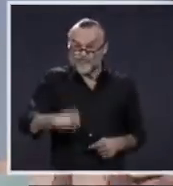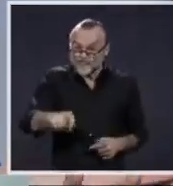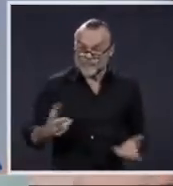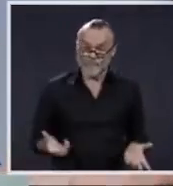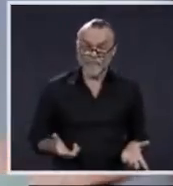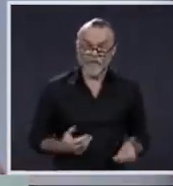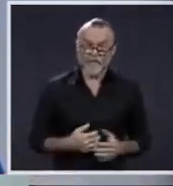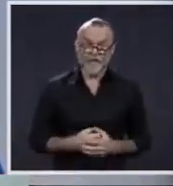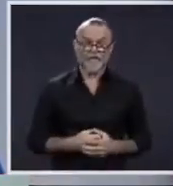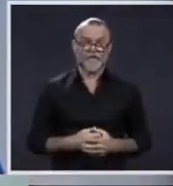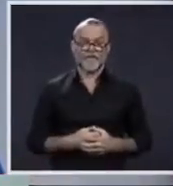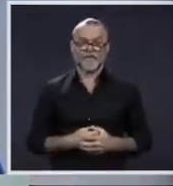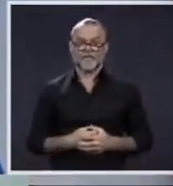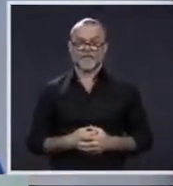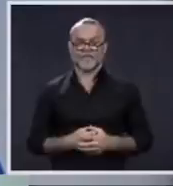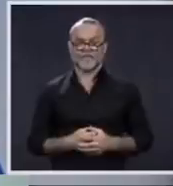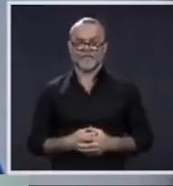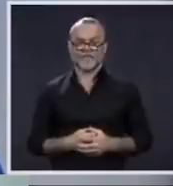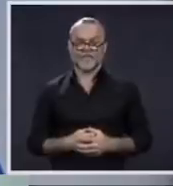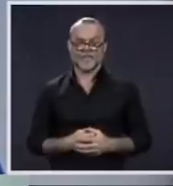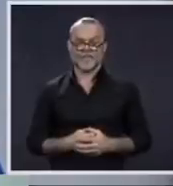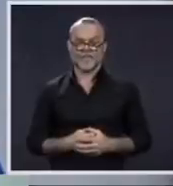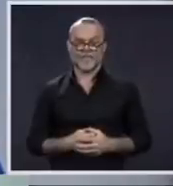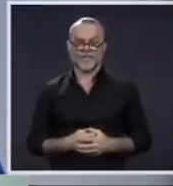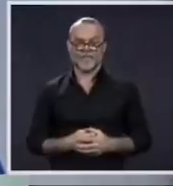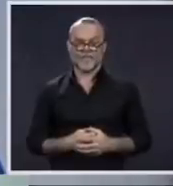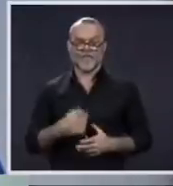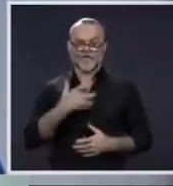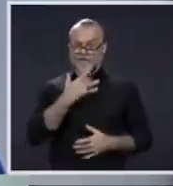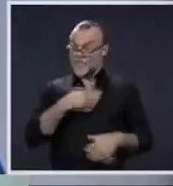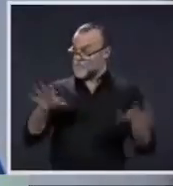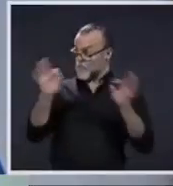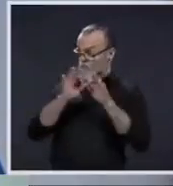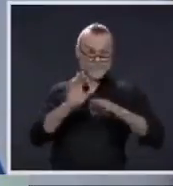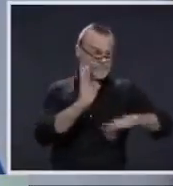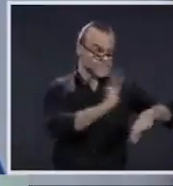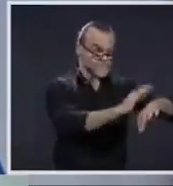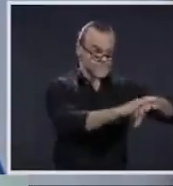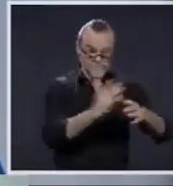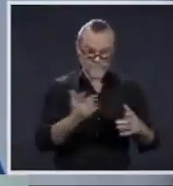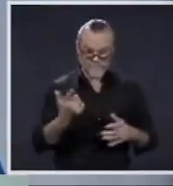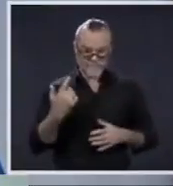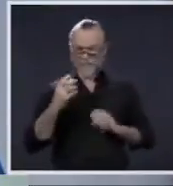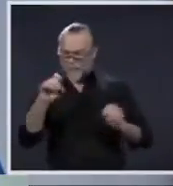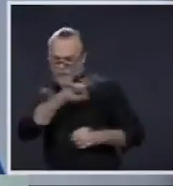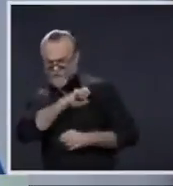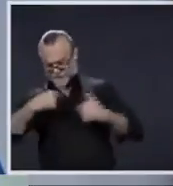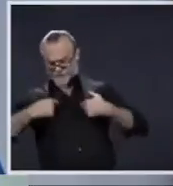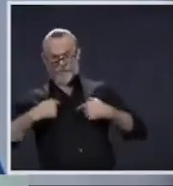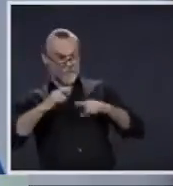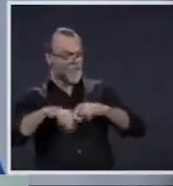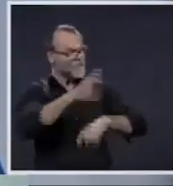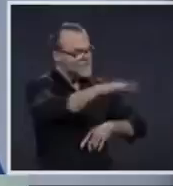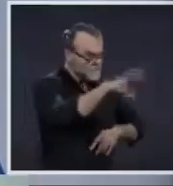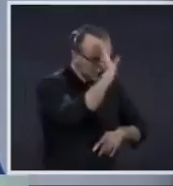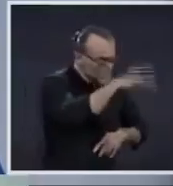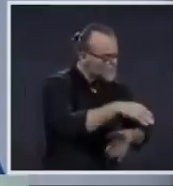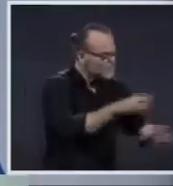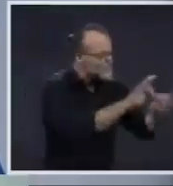healthcare people. And I think so it will be important that we do that. Even parents, even